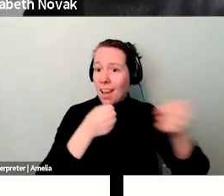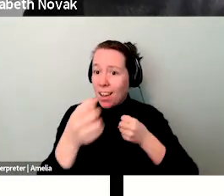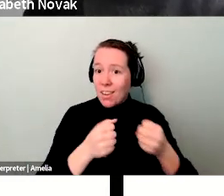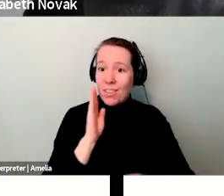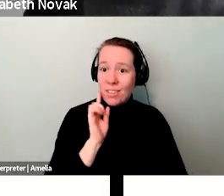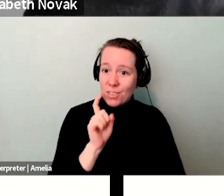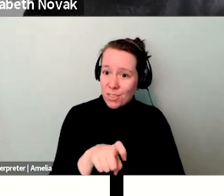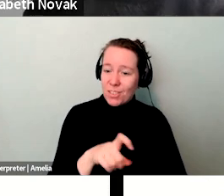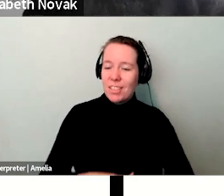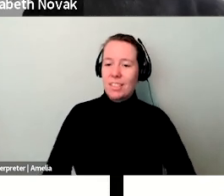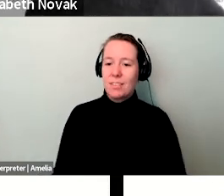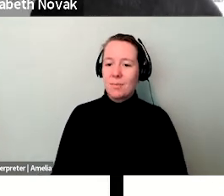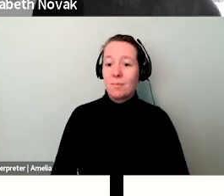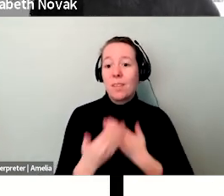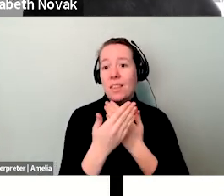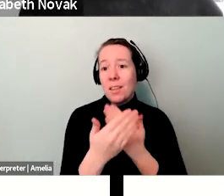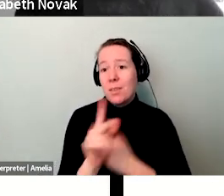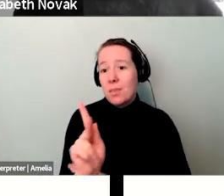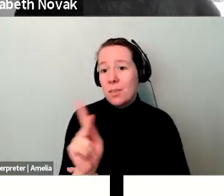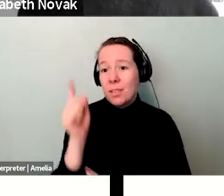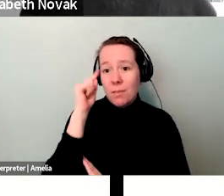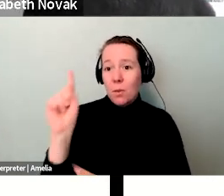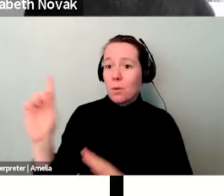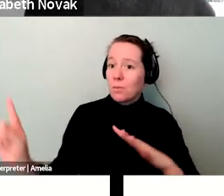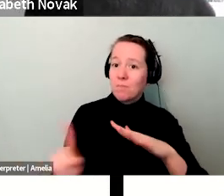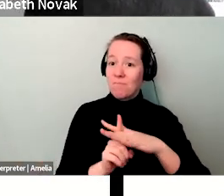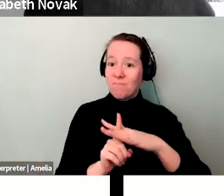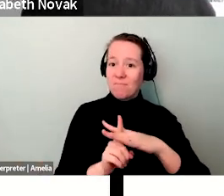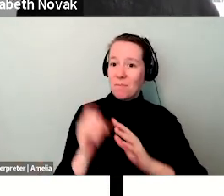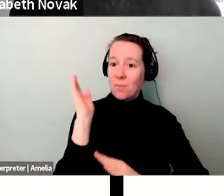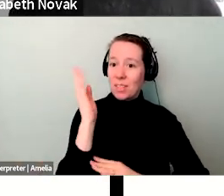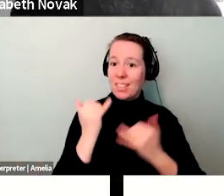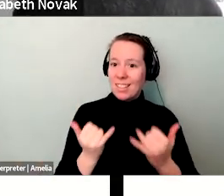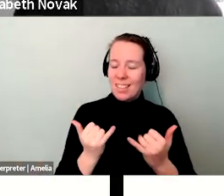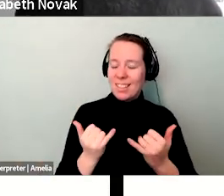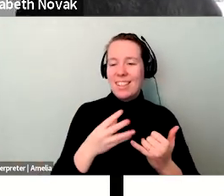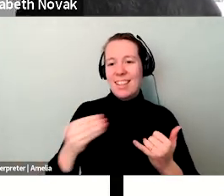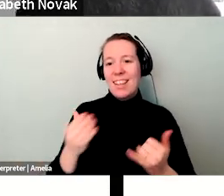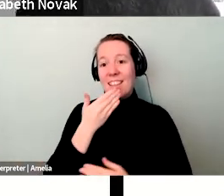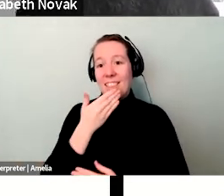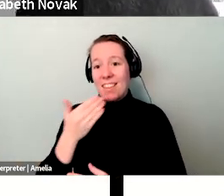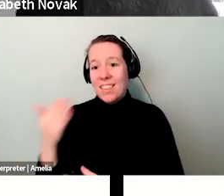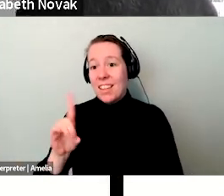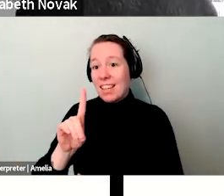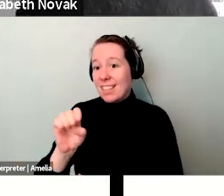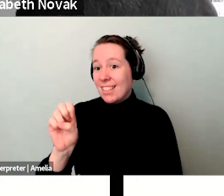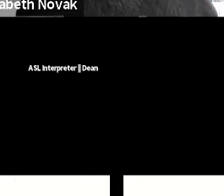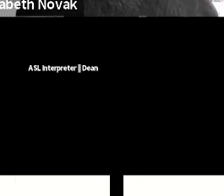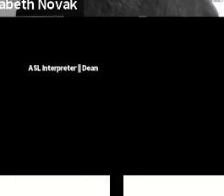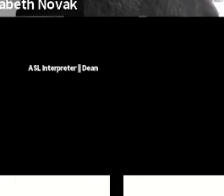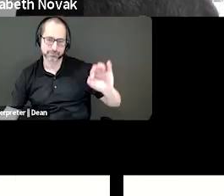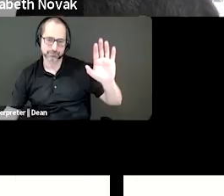wonderful presentation today. And I would also like to thank our amazing ASL interpreters, Dean and